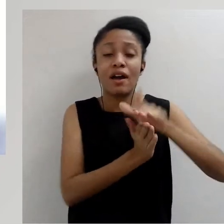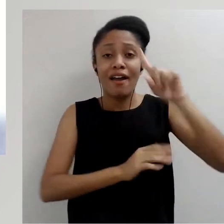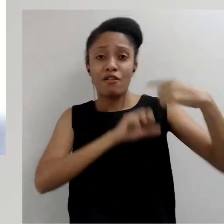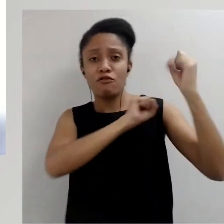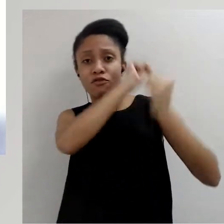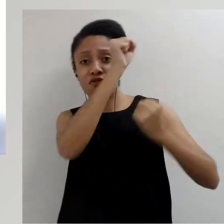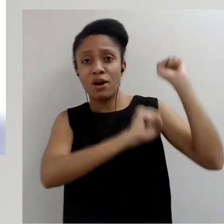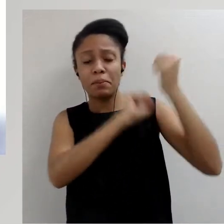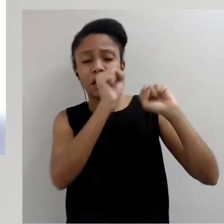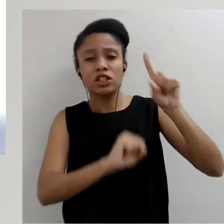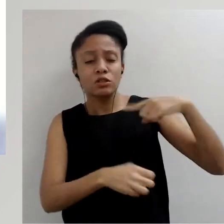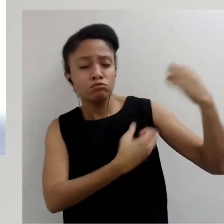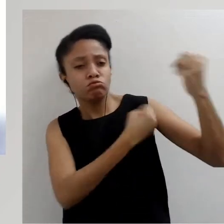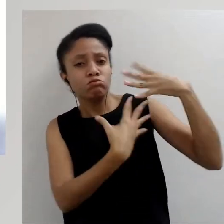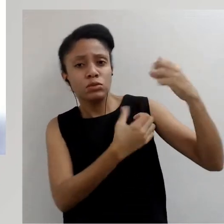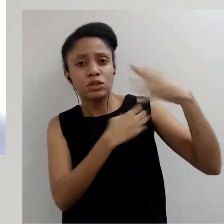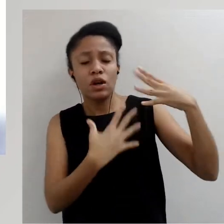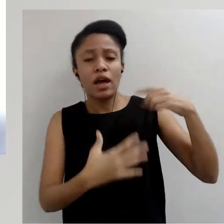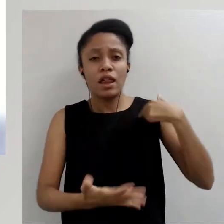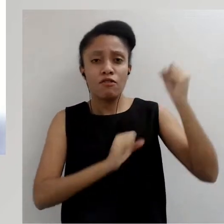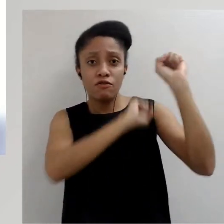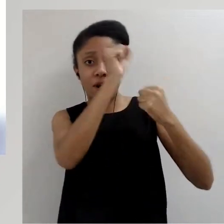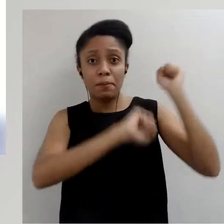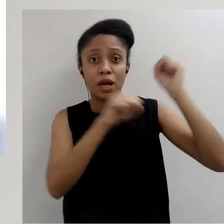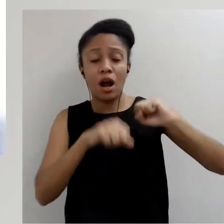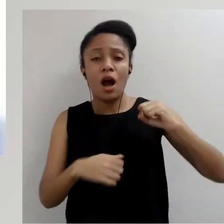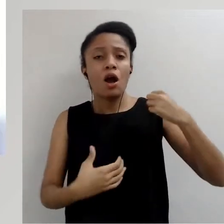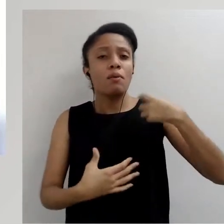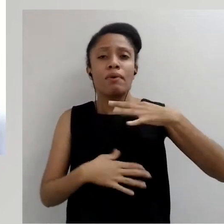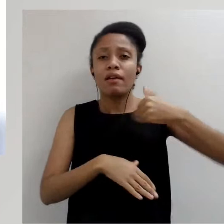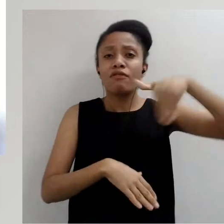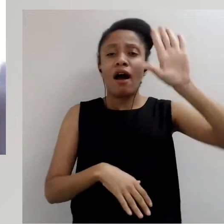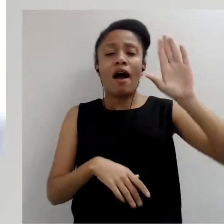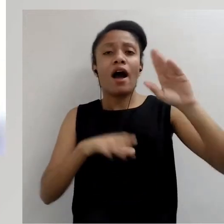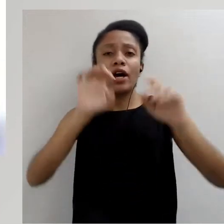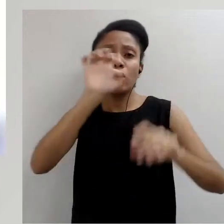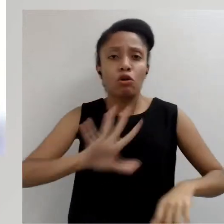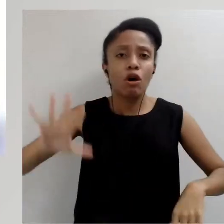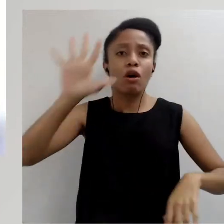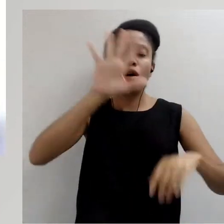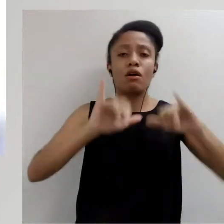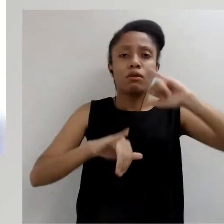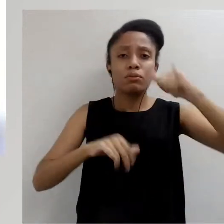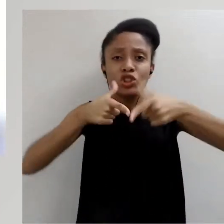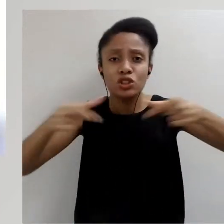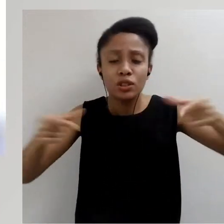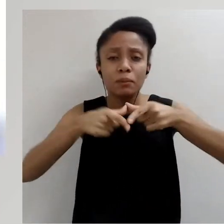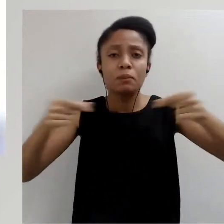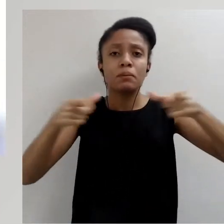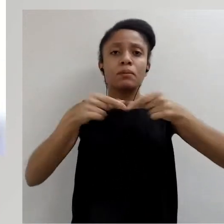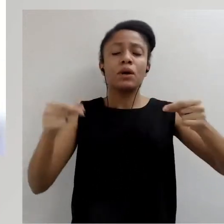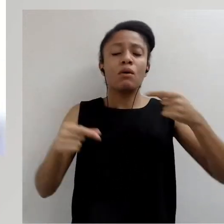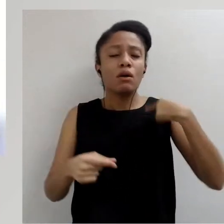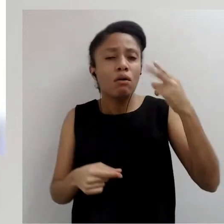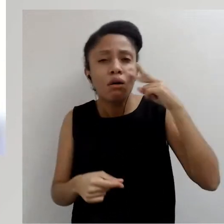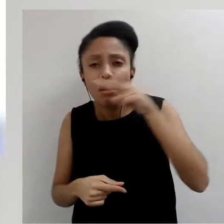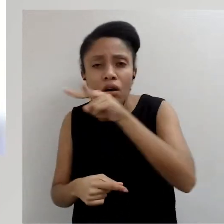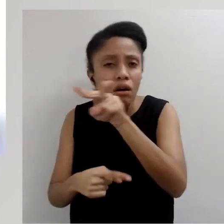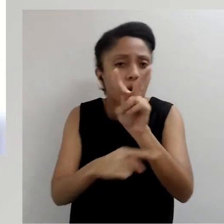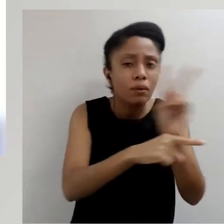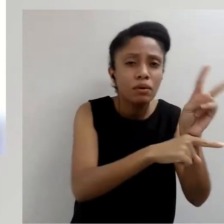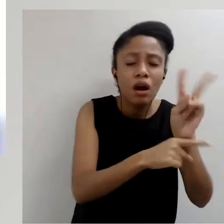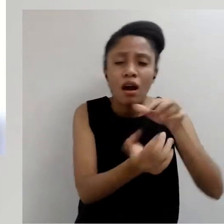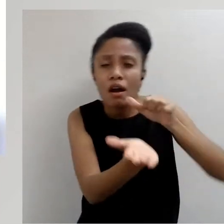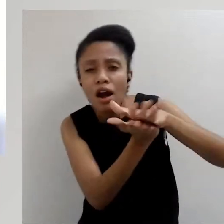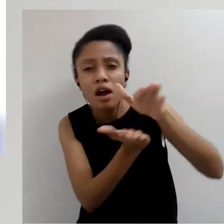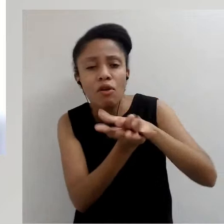and the manufacturers. The manufacturers took me to Europe, to Japan, China, all over the world. And